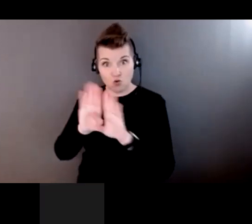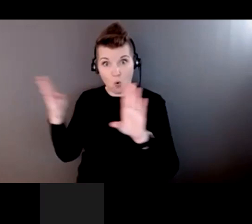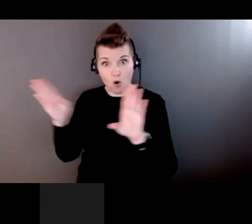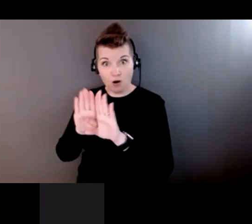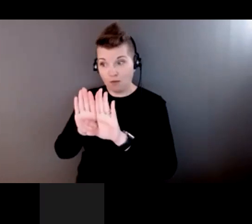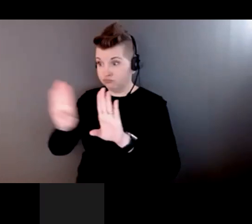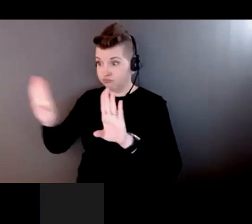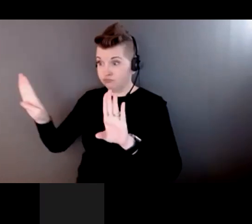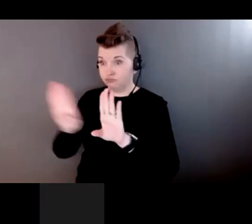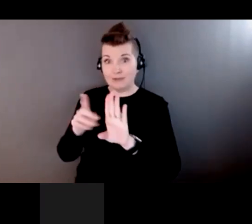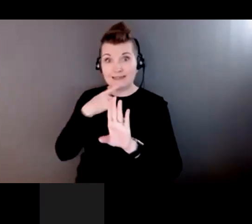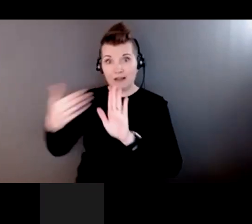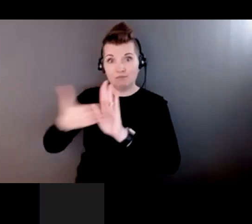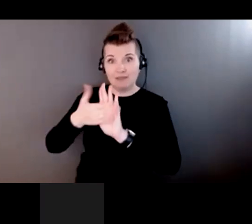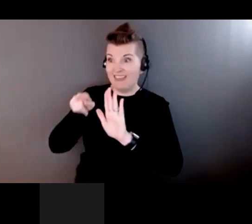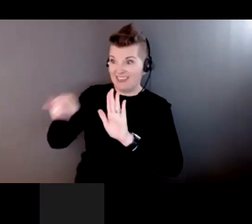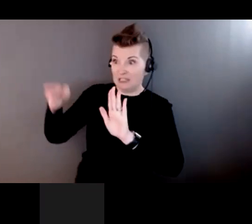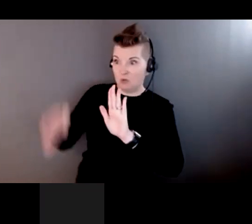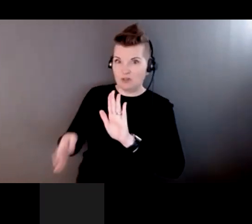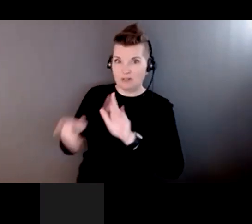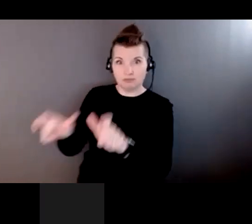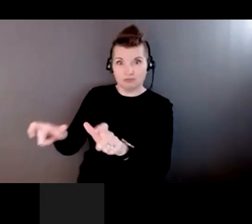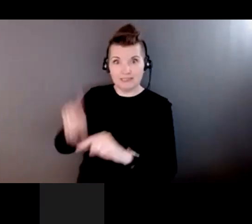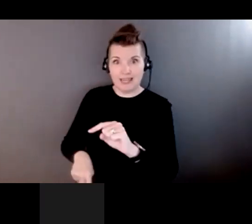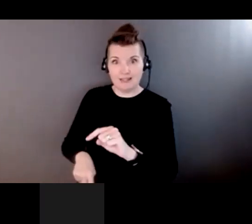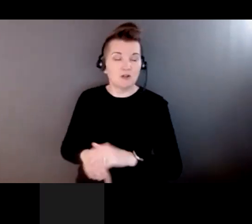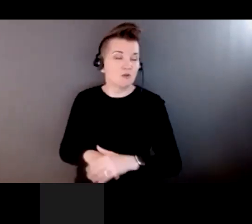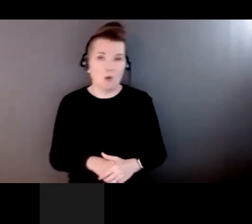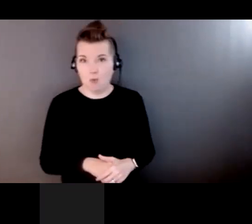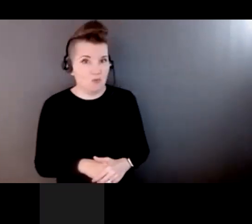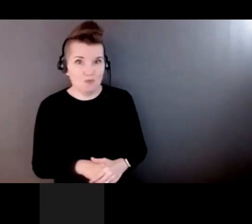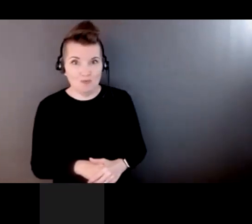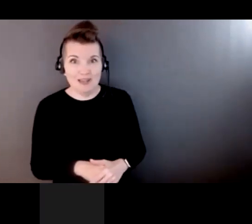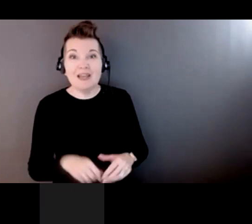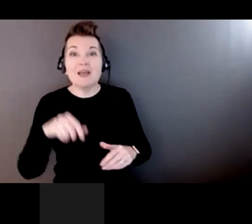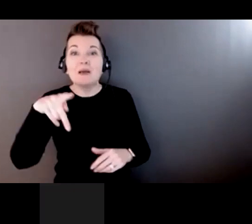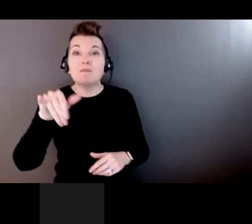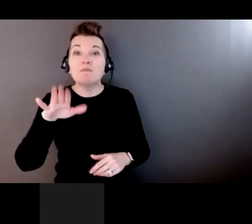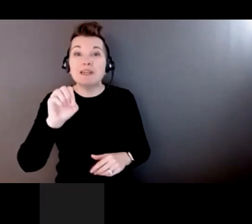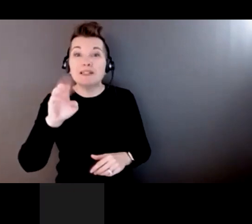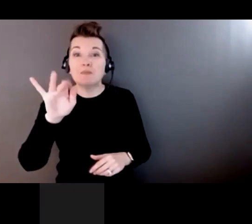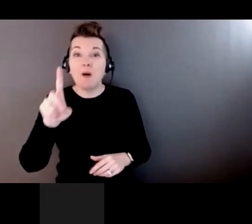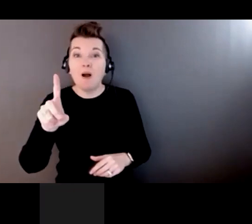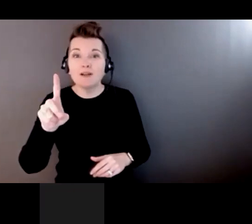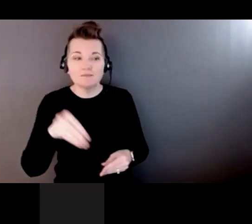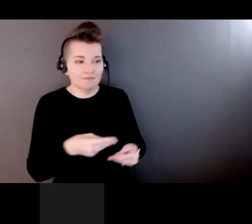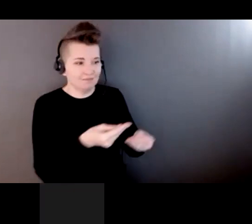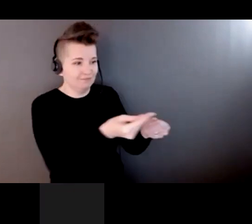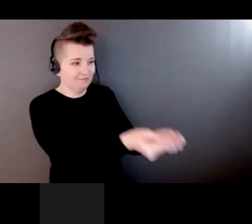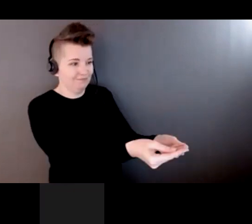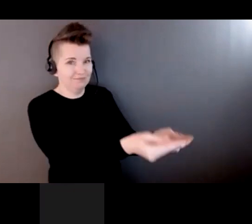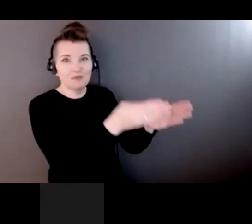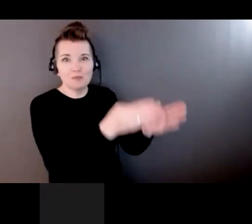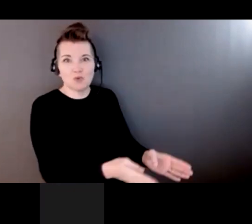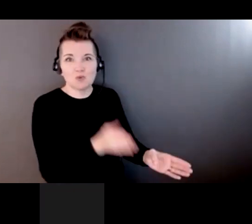The peace bond is generally given to the defendant. That is the first and primary person to whom the peace bond is given. The